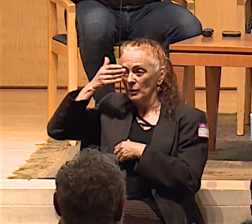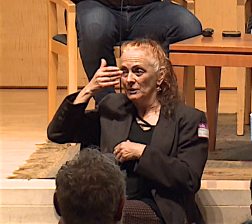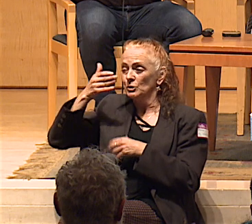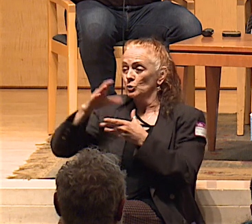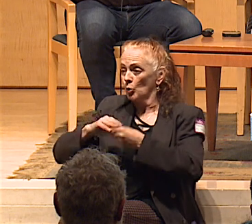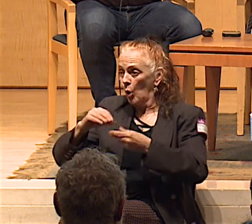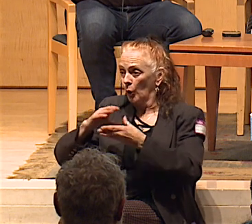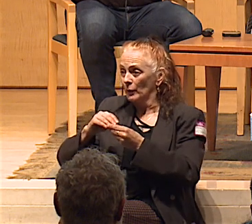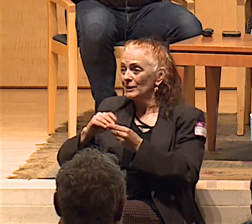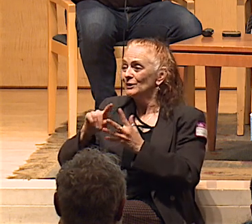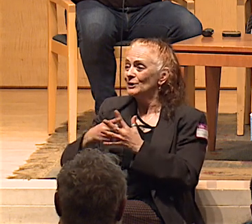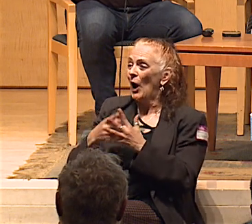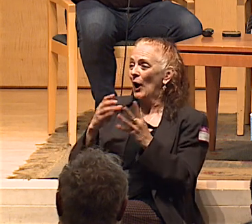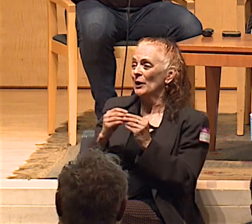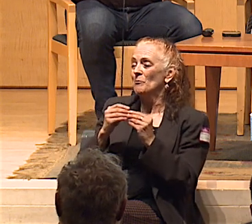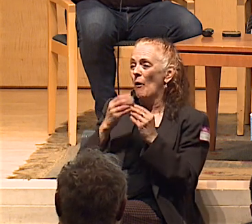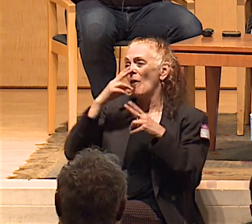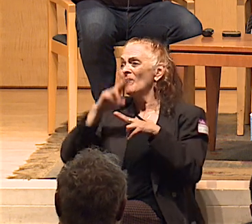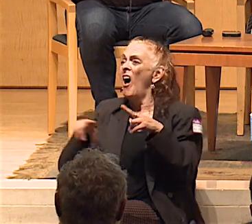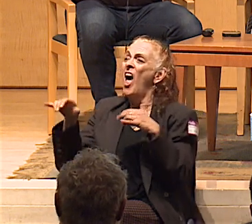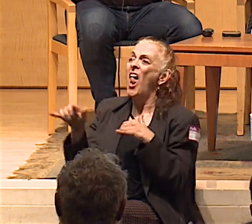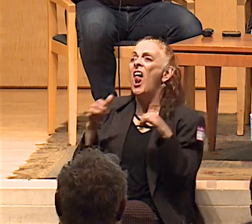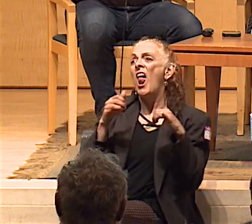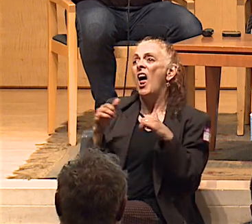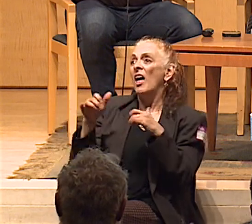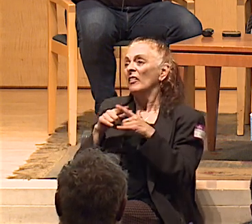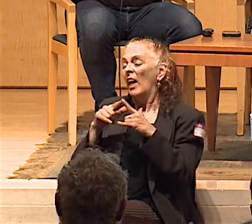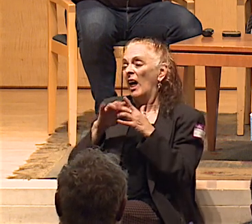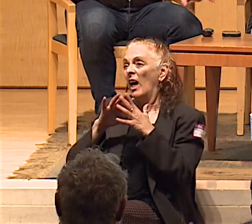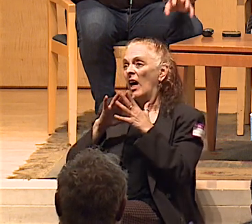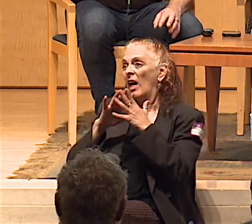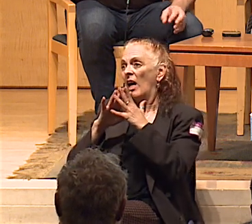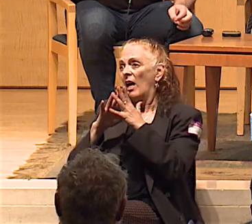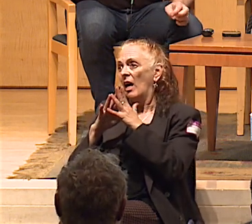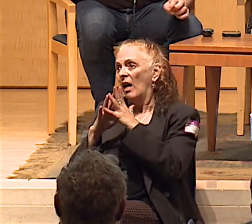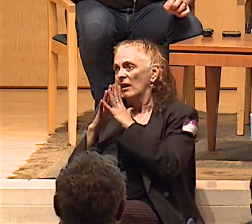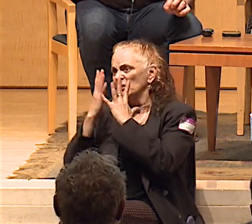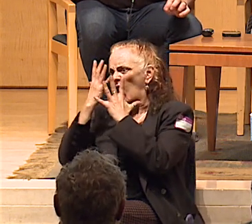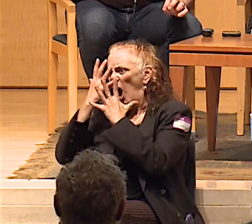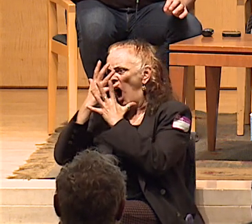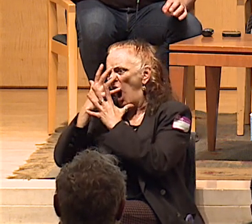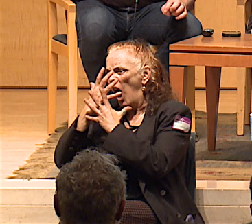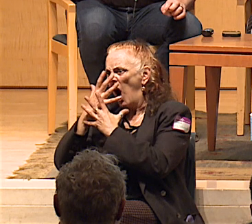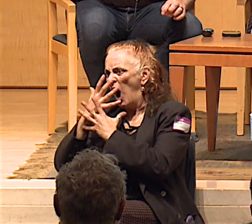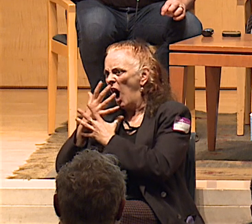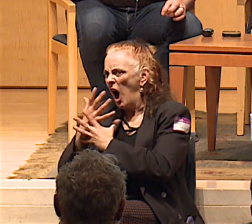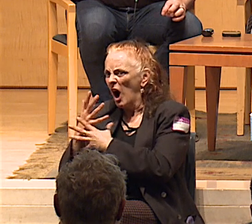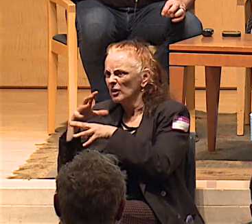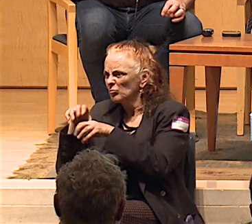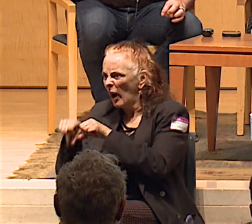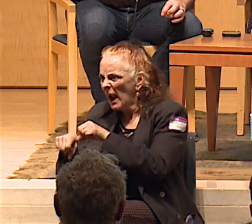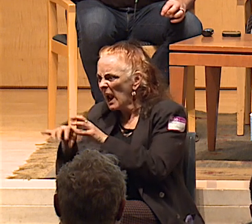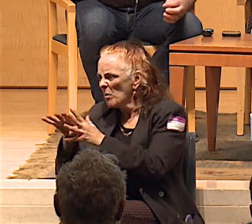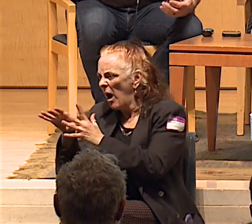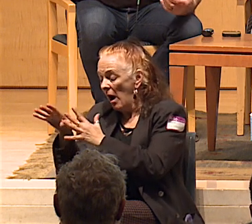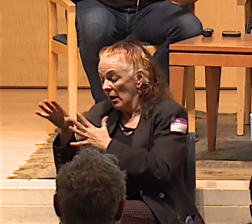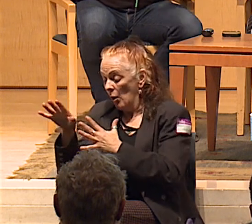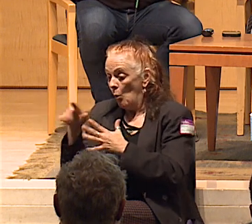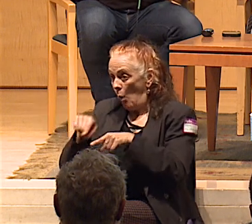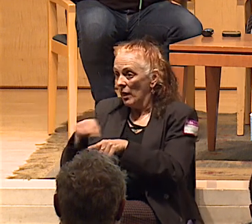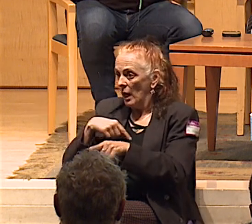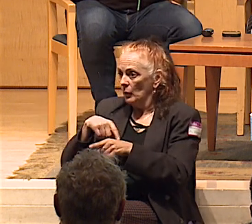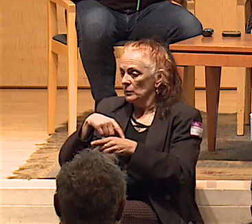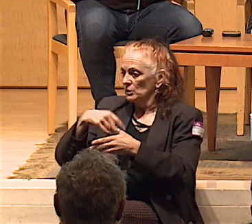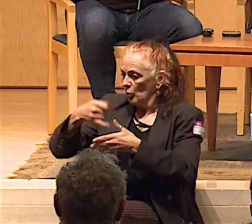got darker and darker and darker and rapier. And it freaked me out as I was doing it. But I knew I needed